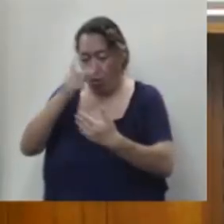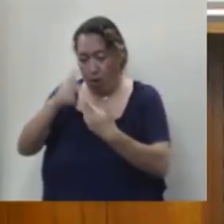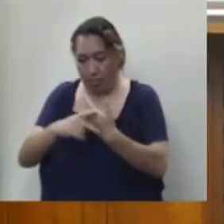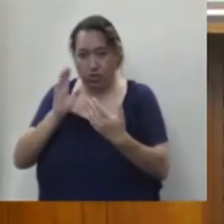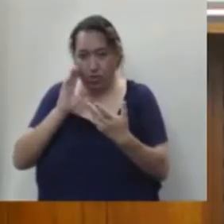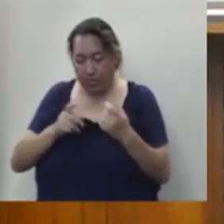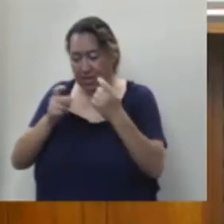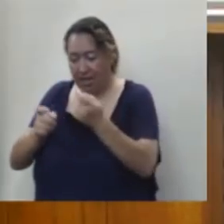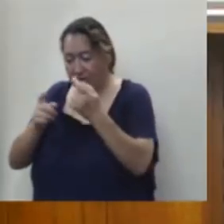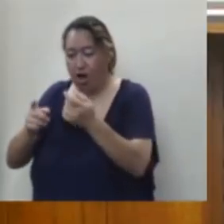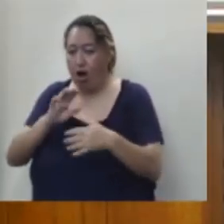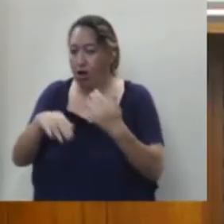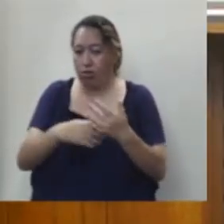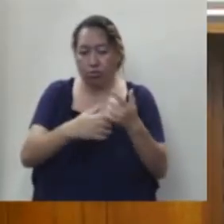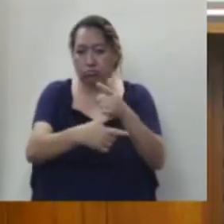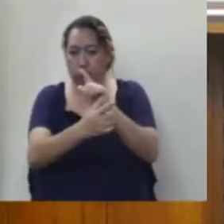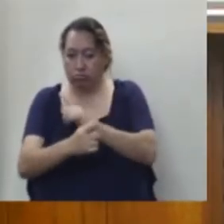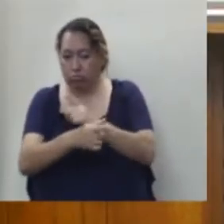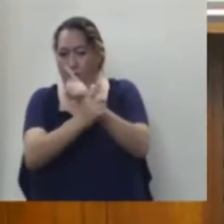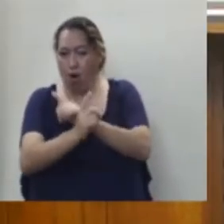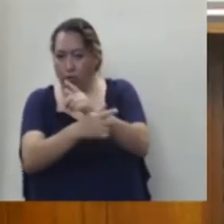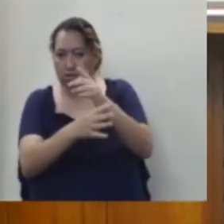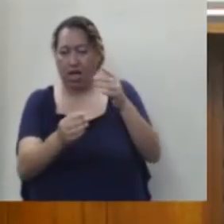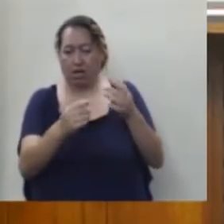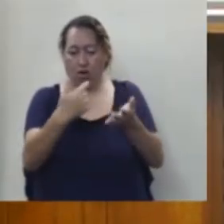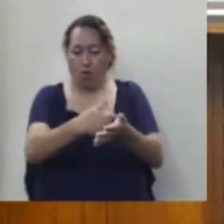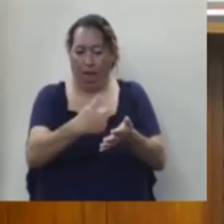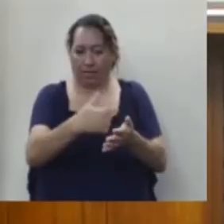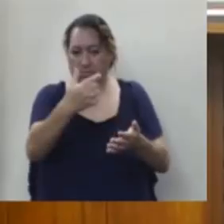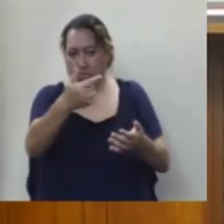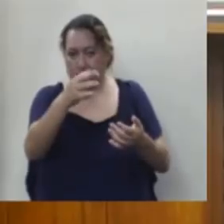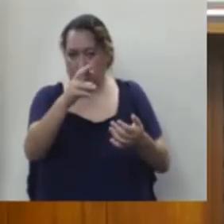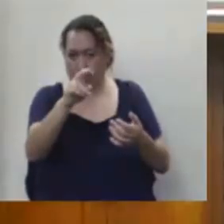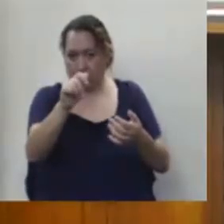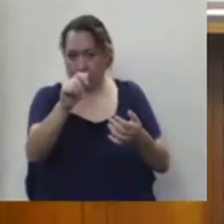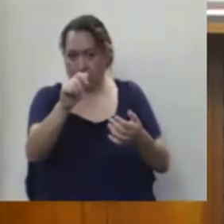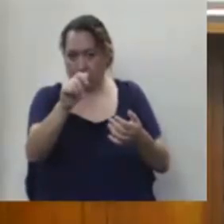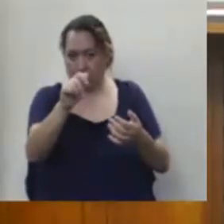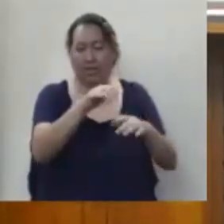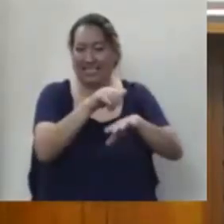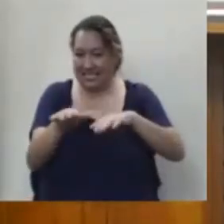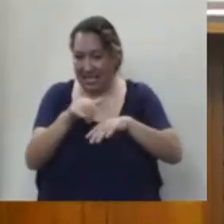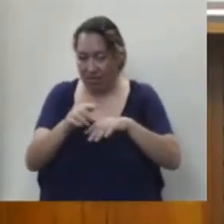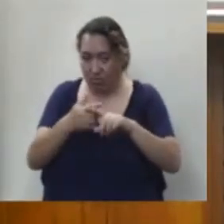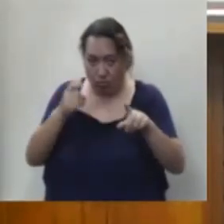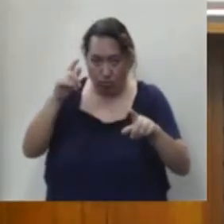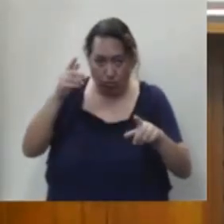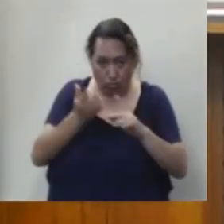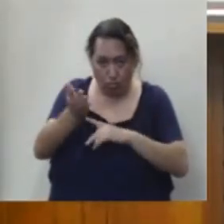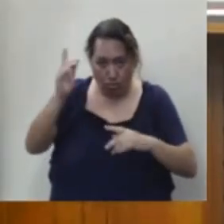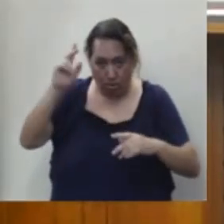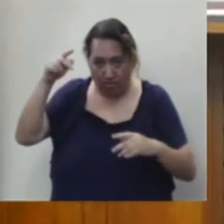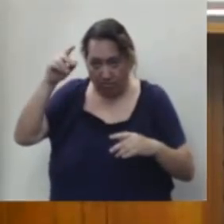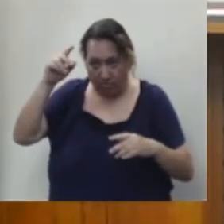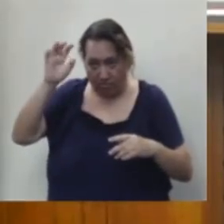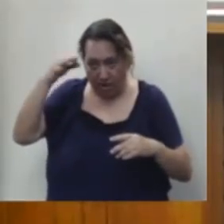those grants that are being sent over through federal aid is done, I think we will grow.